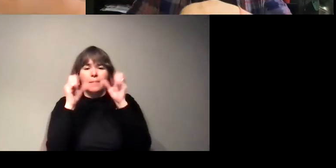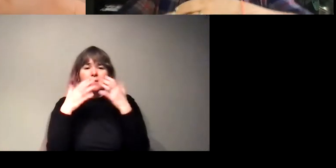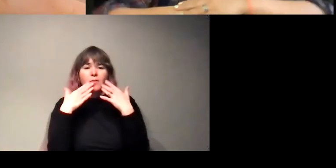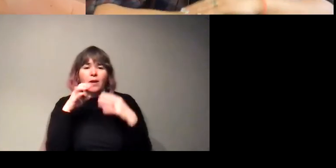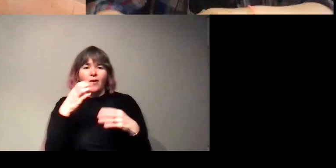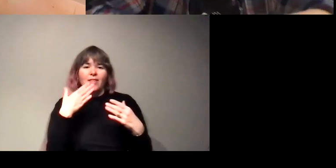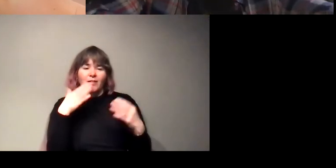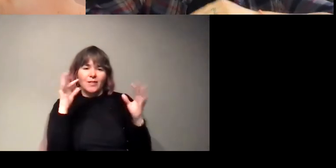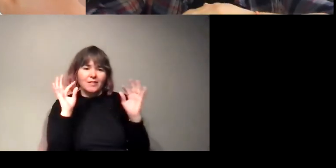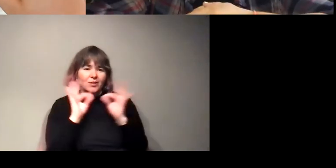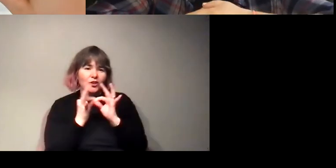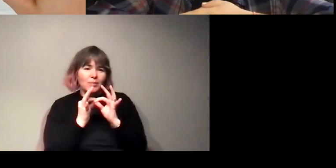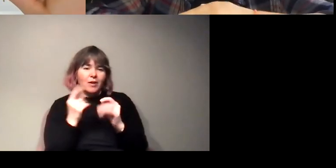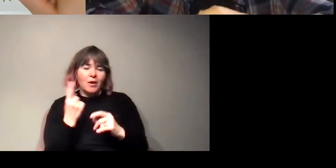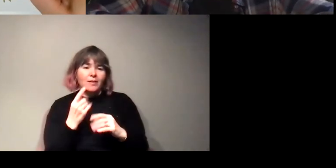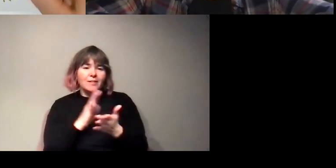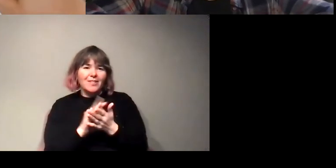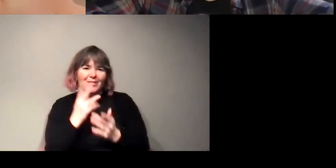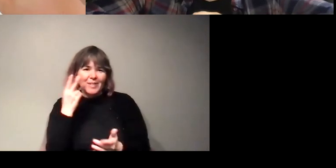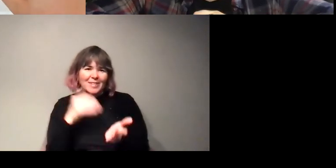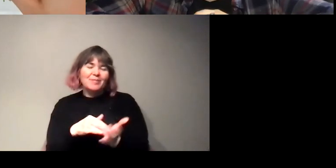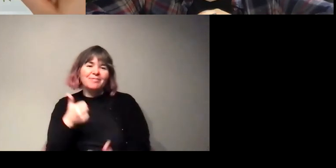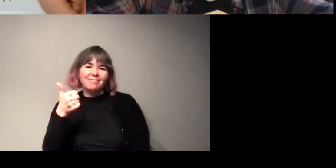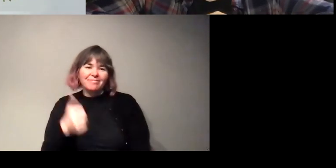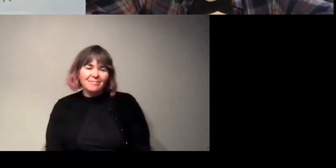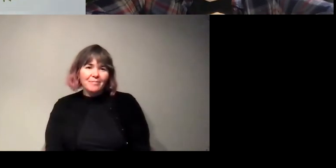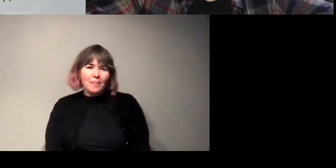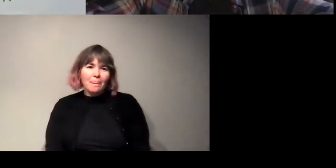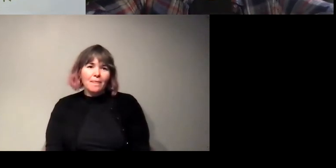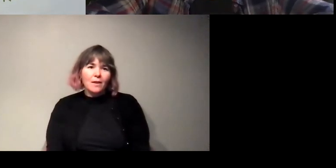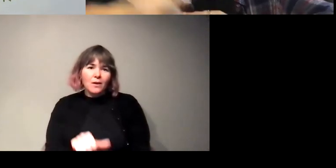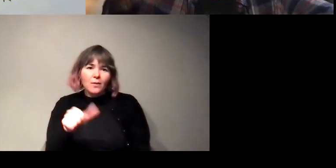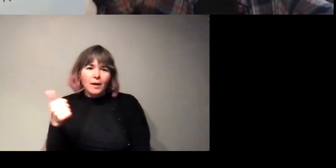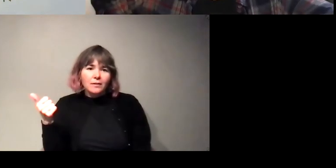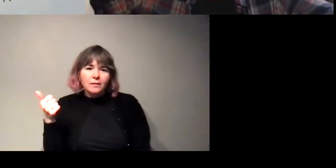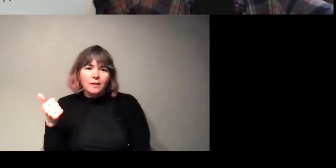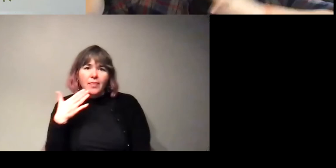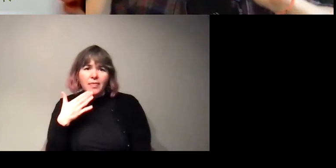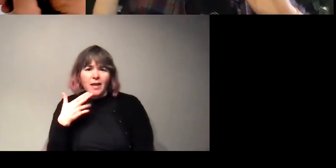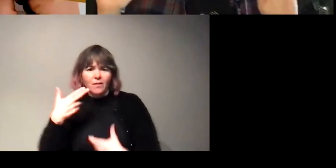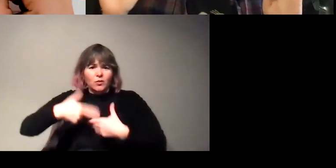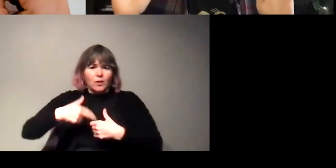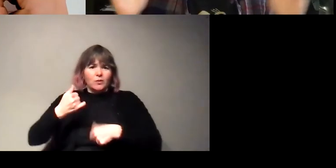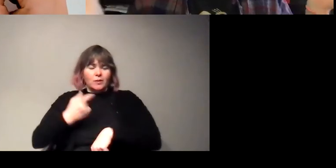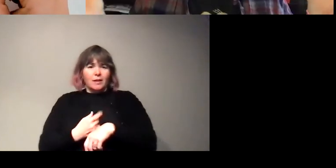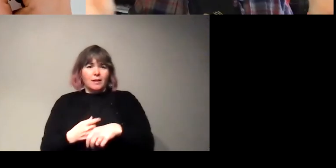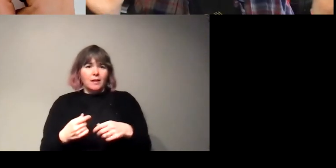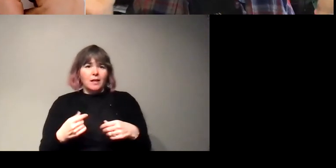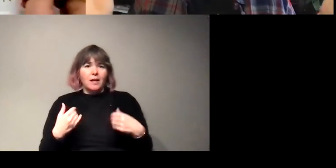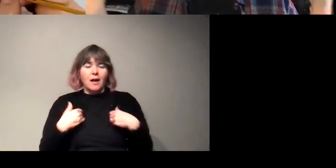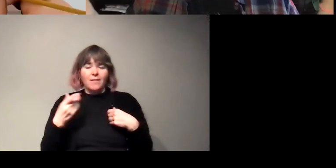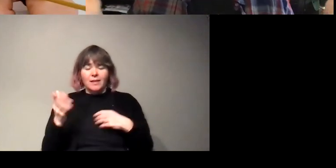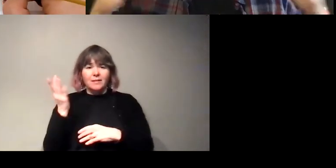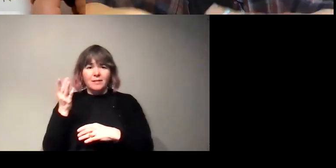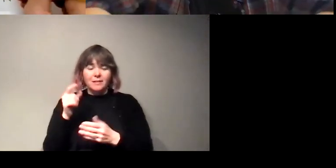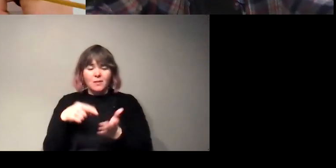thank you for signing. As always, it's nice to see you again. What else? Thank you all for coming today. We have these sessions